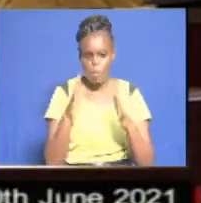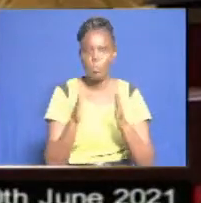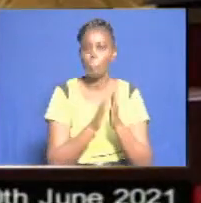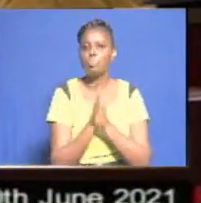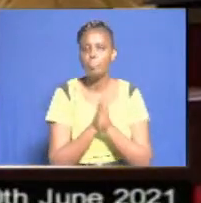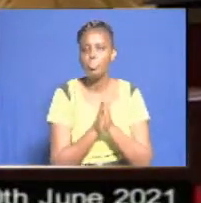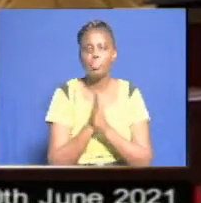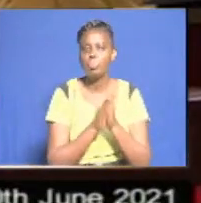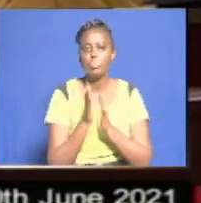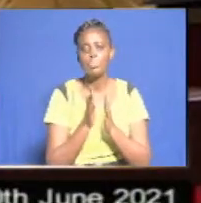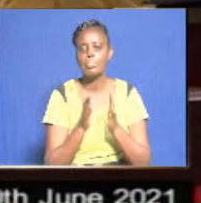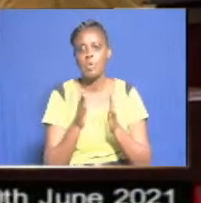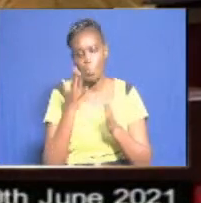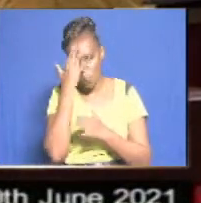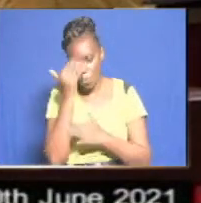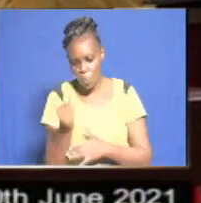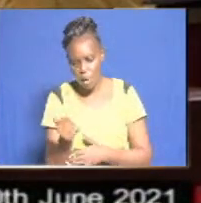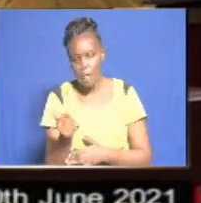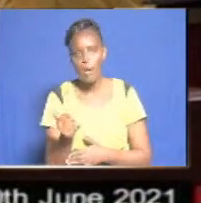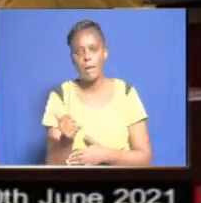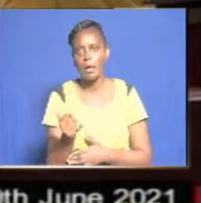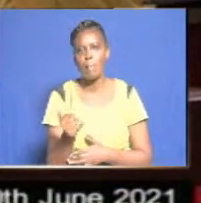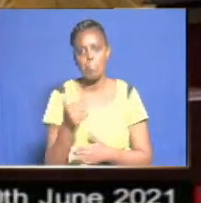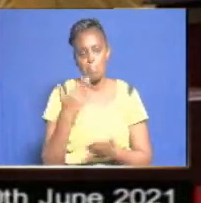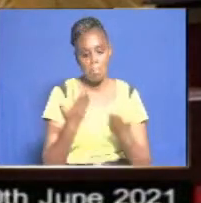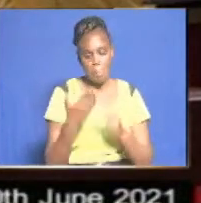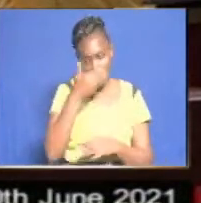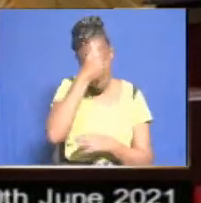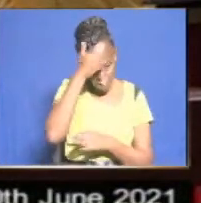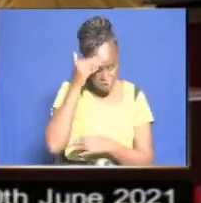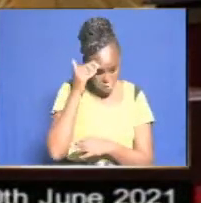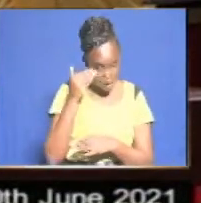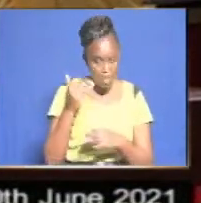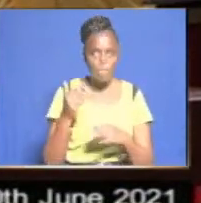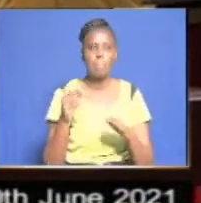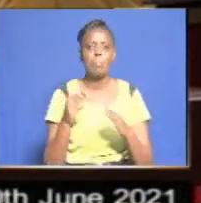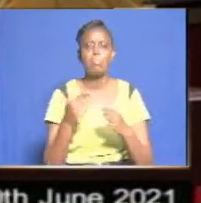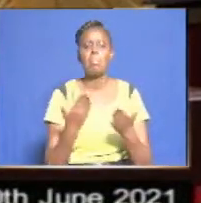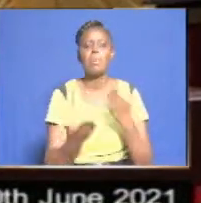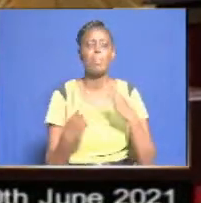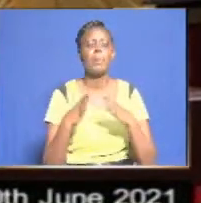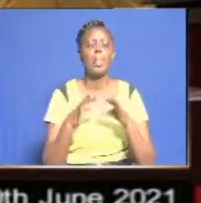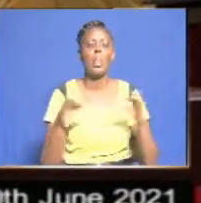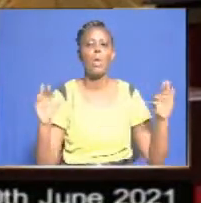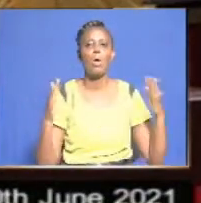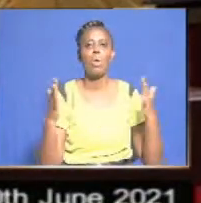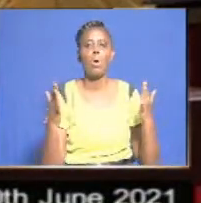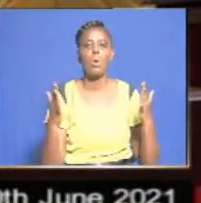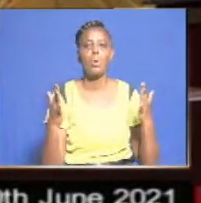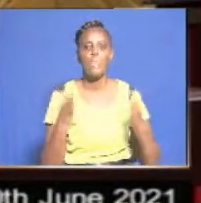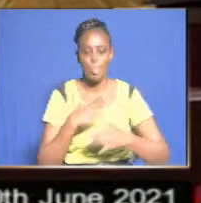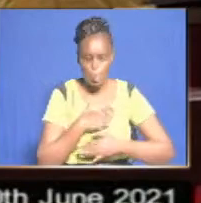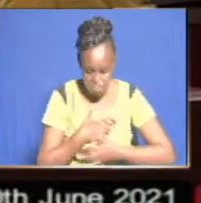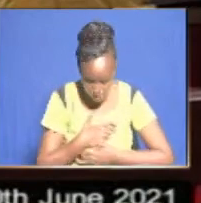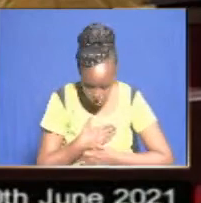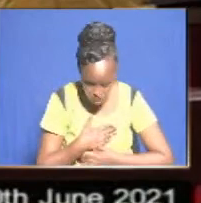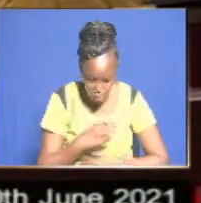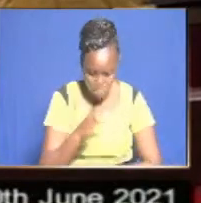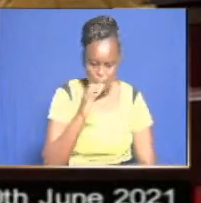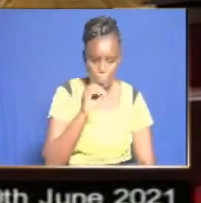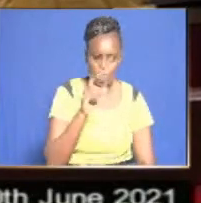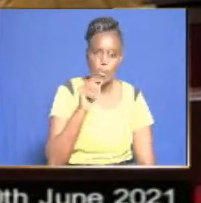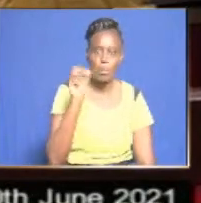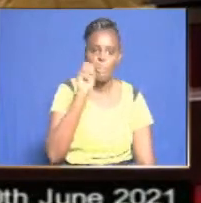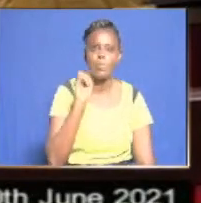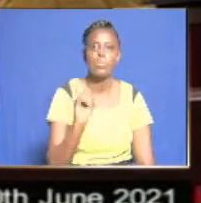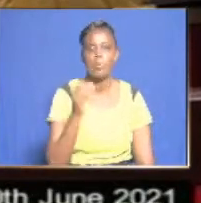excitement, because you can see you may have forgotten because of the long holiday. You see, the honourable Sotsi forgot he is the